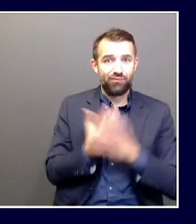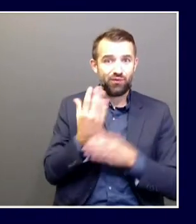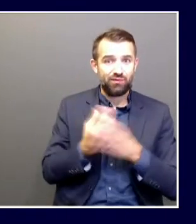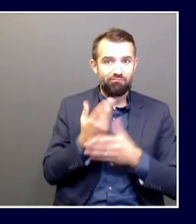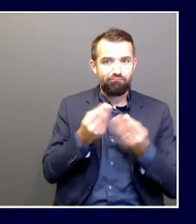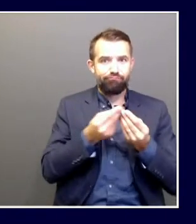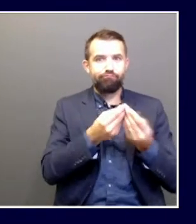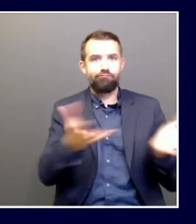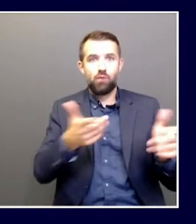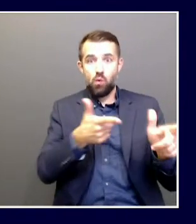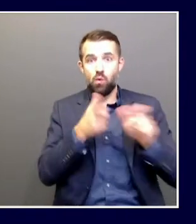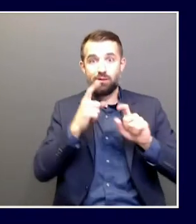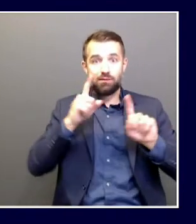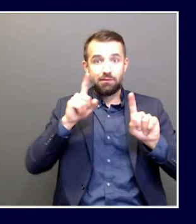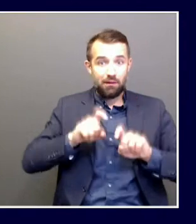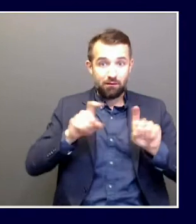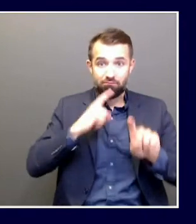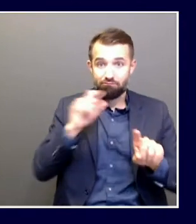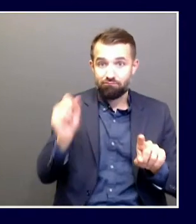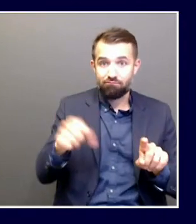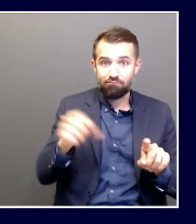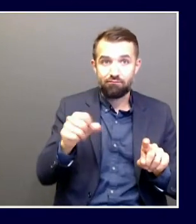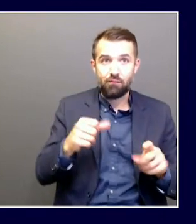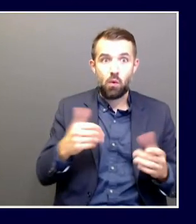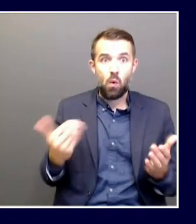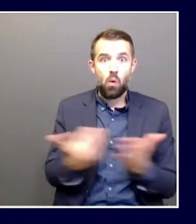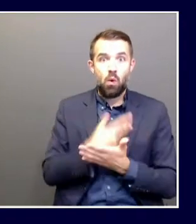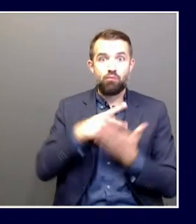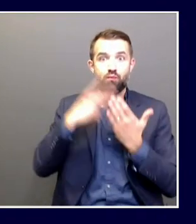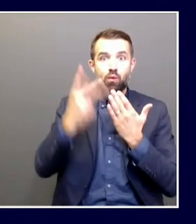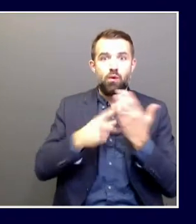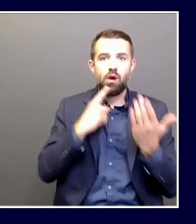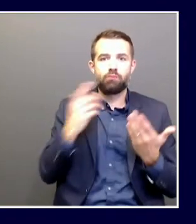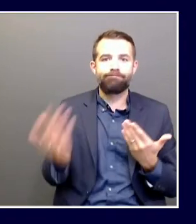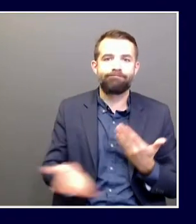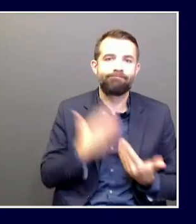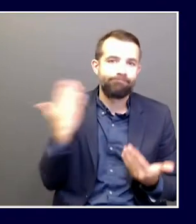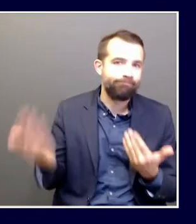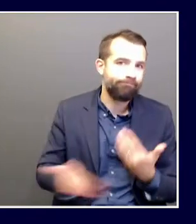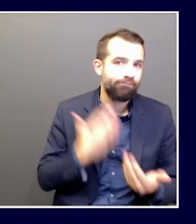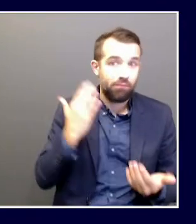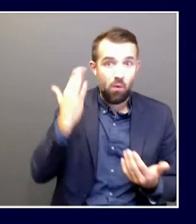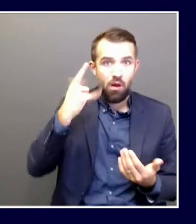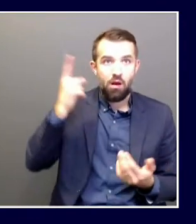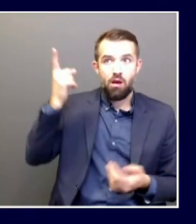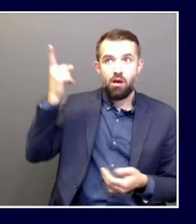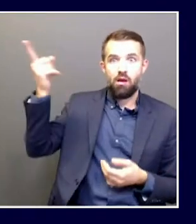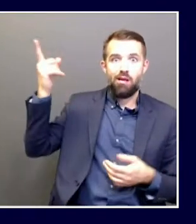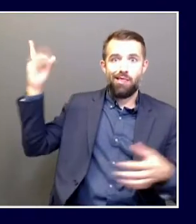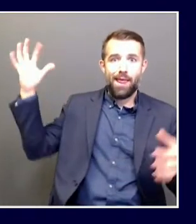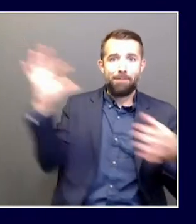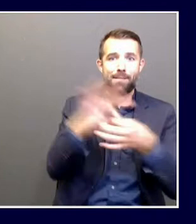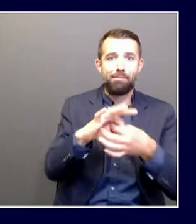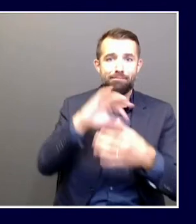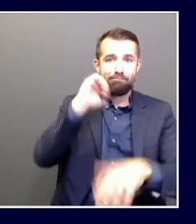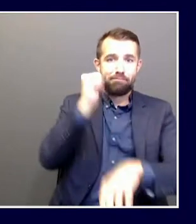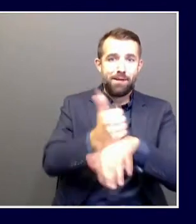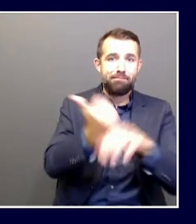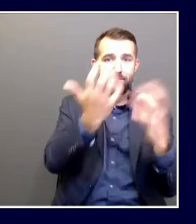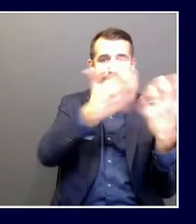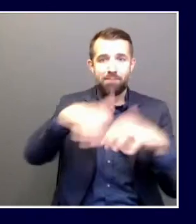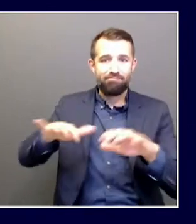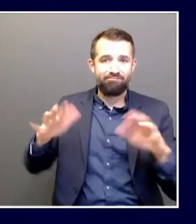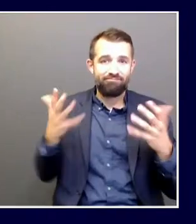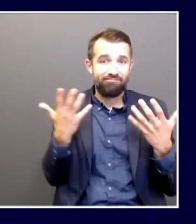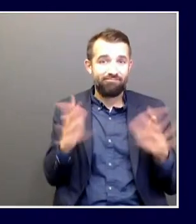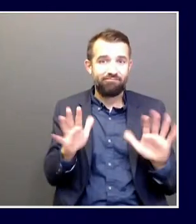program just is one click easier because there are people who literally help you set up the programs. So we're grateful for the federal government for offering